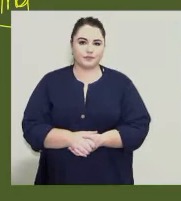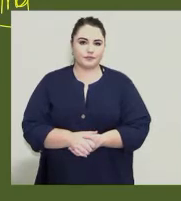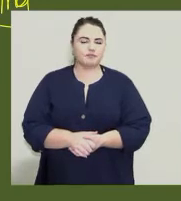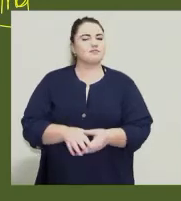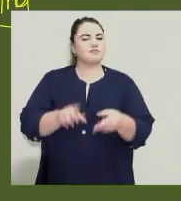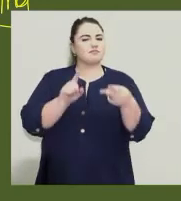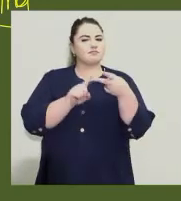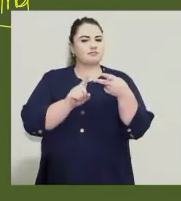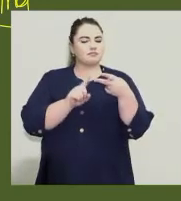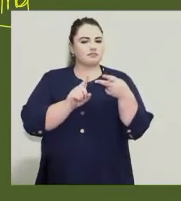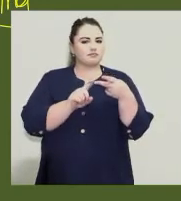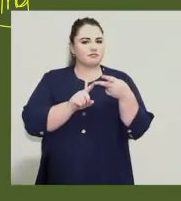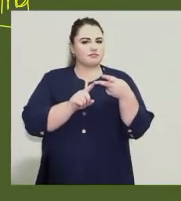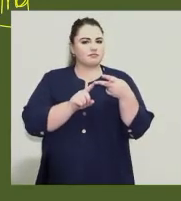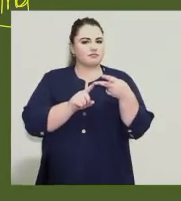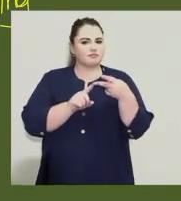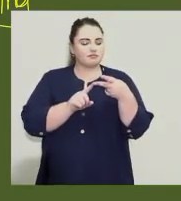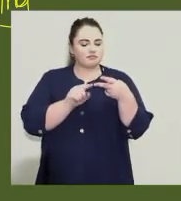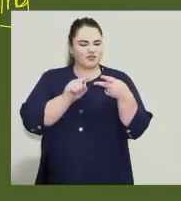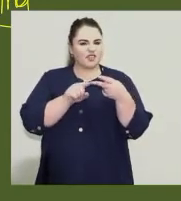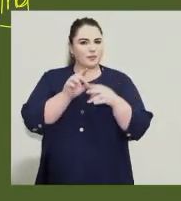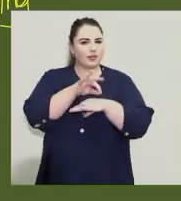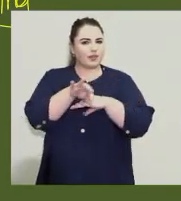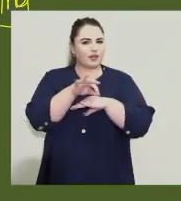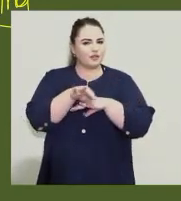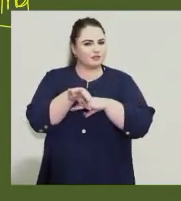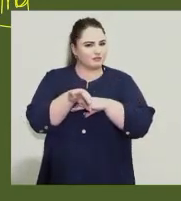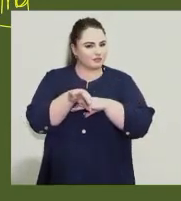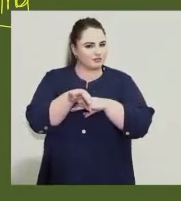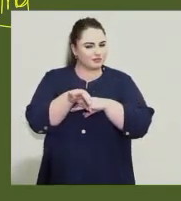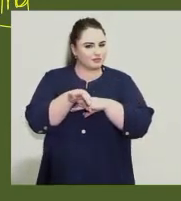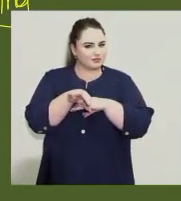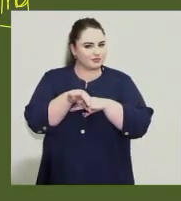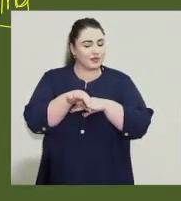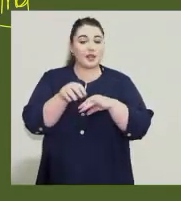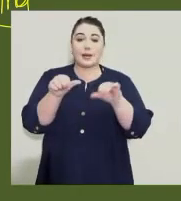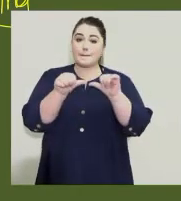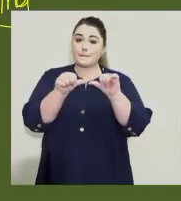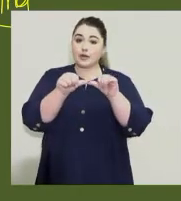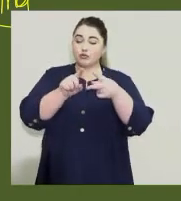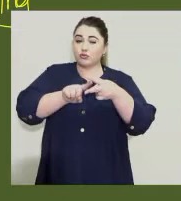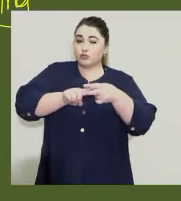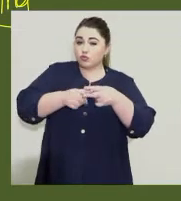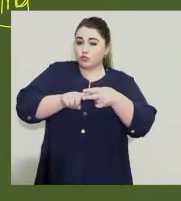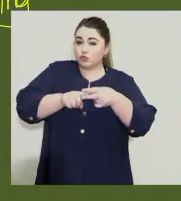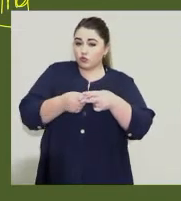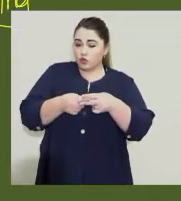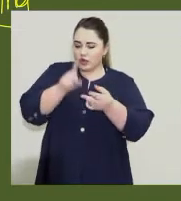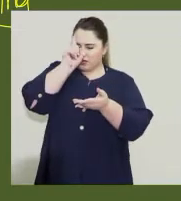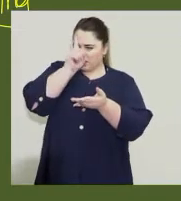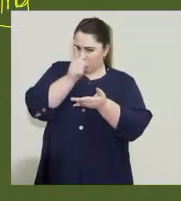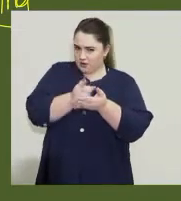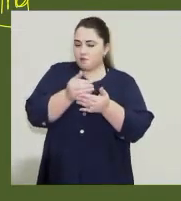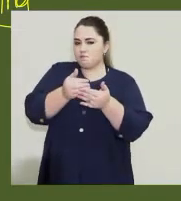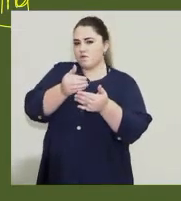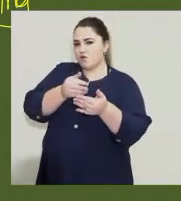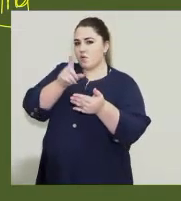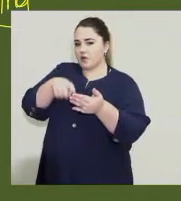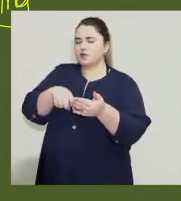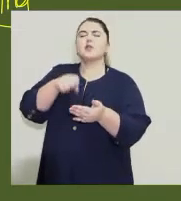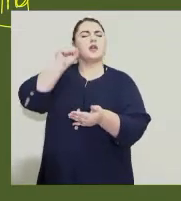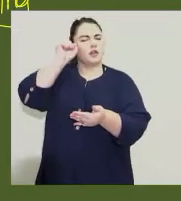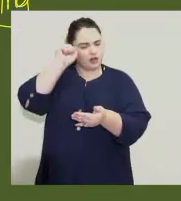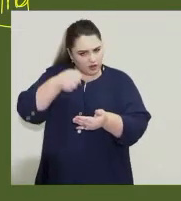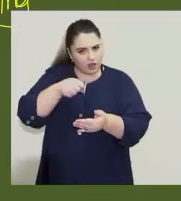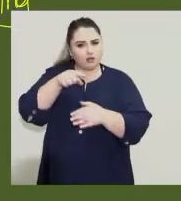What about the next one? Yeah, is this planning? The measuring tool to be used was decided upon.